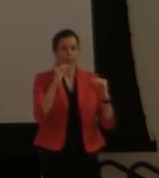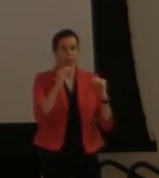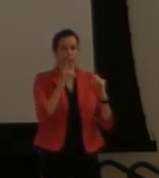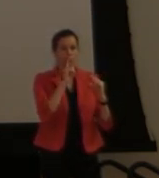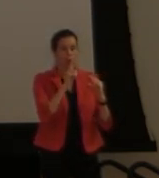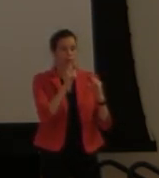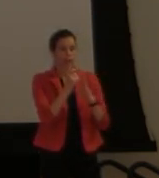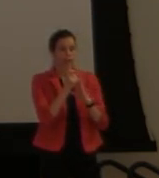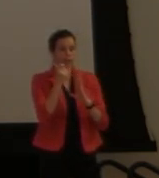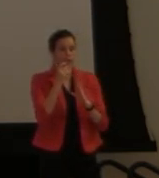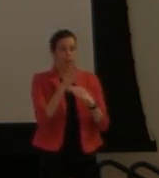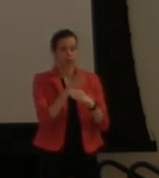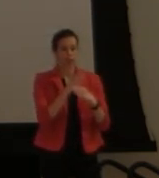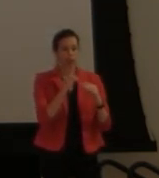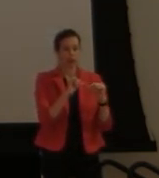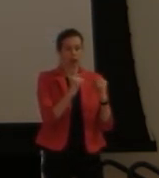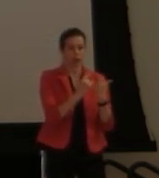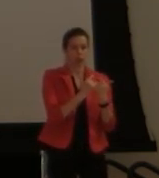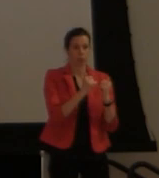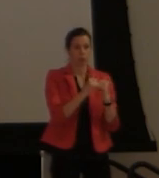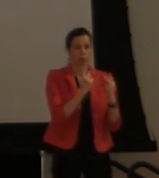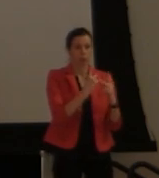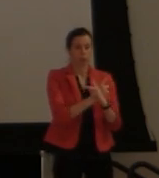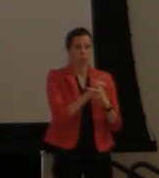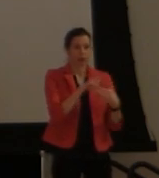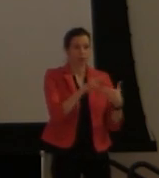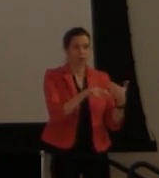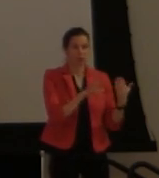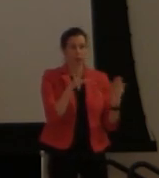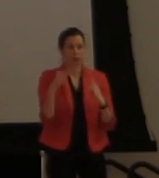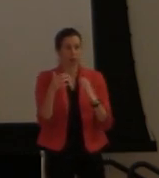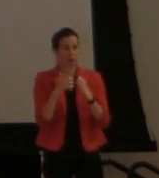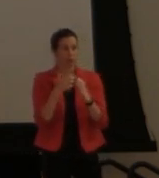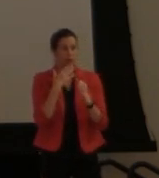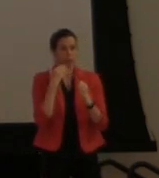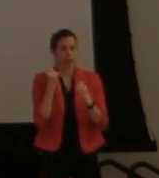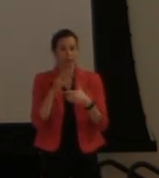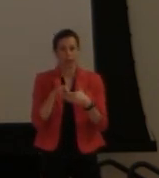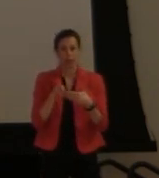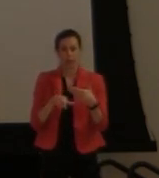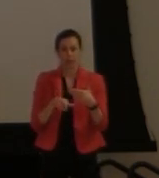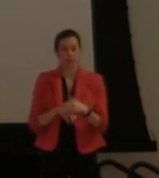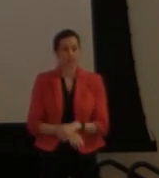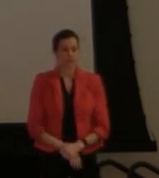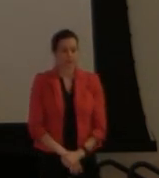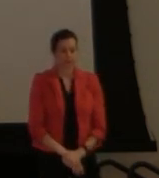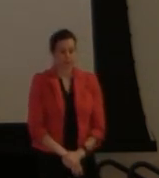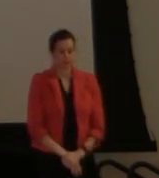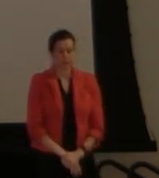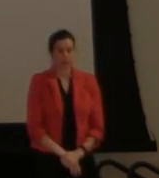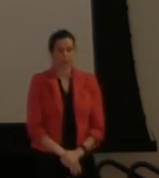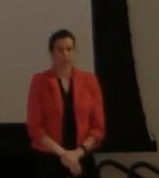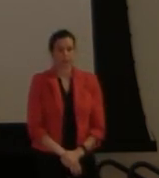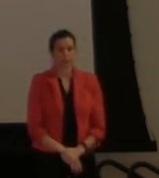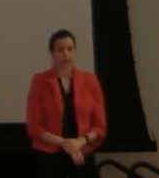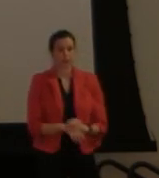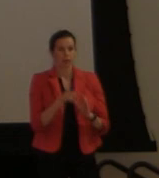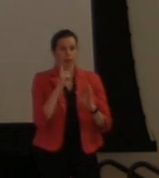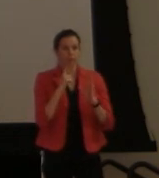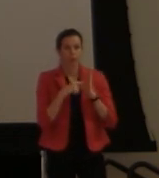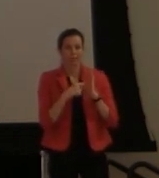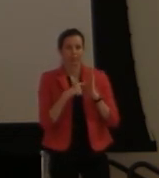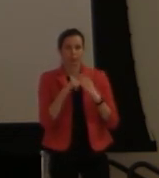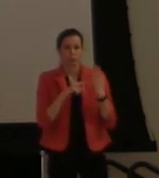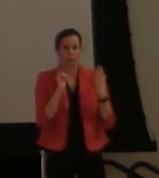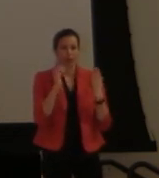eliminated between the group with the worst outcomes and the group with the best outcomes. So here's an example of what that